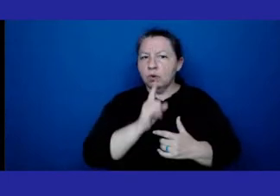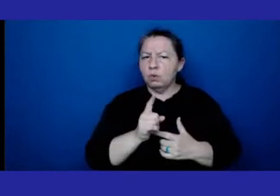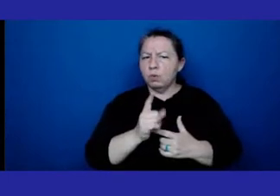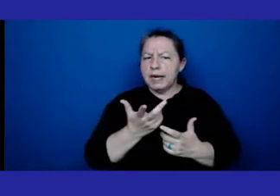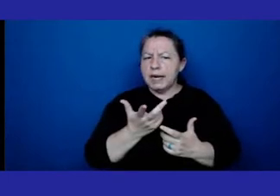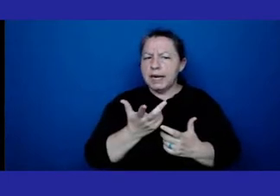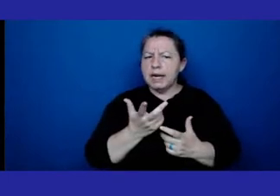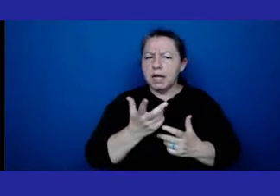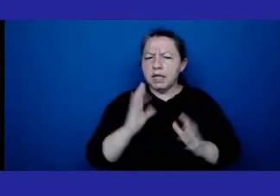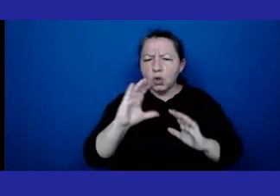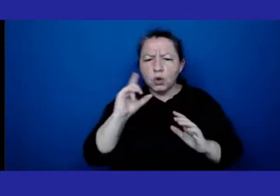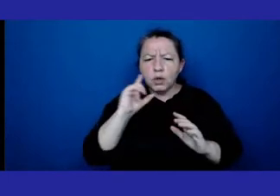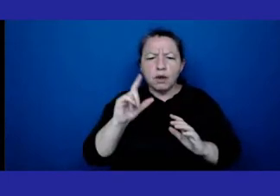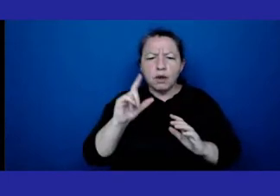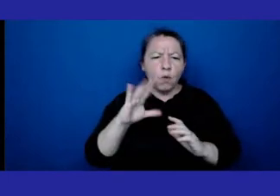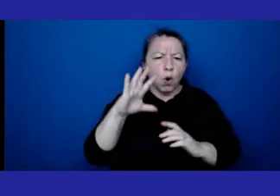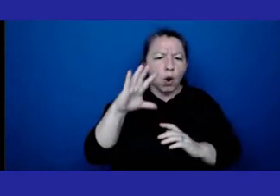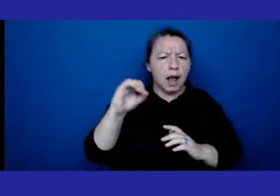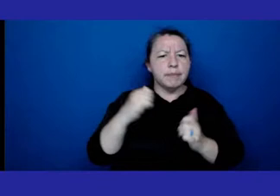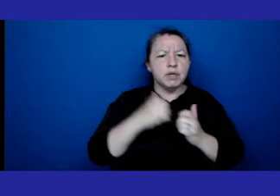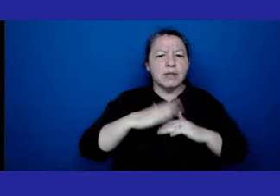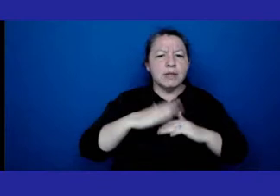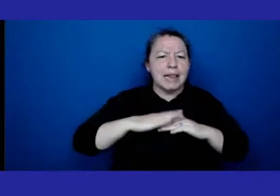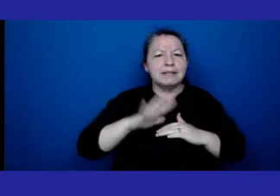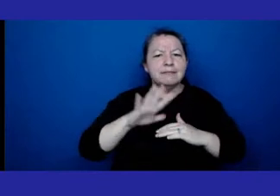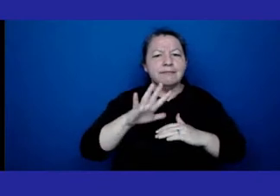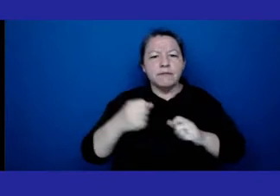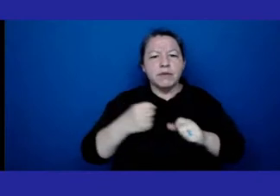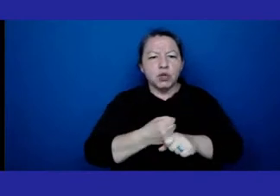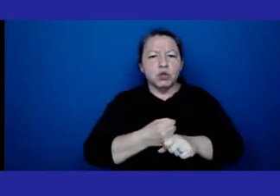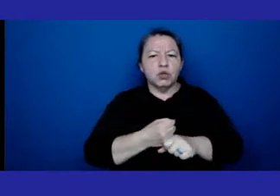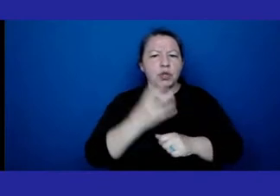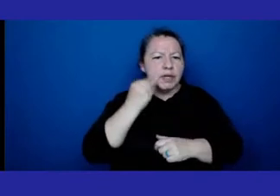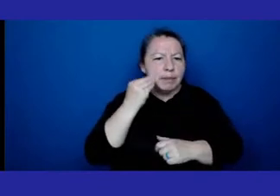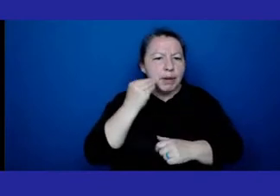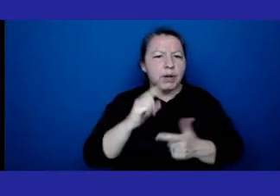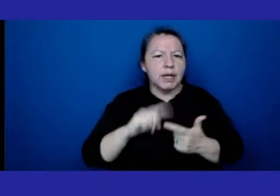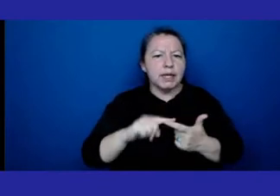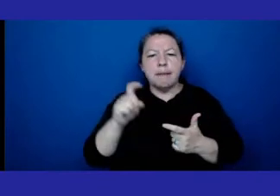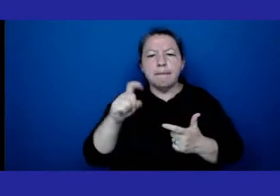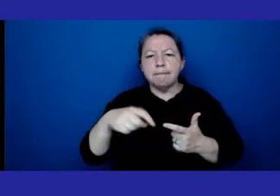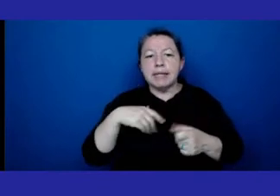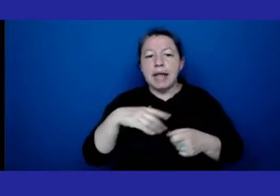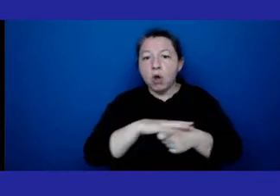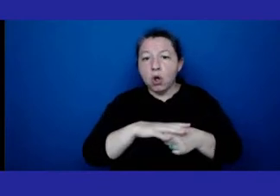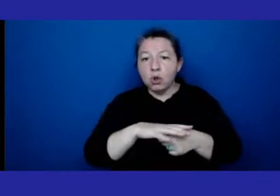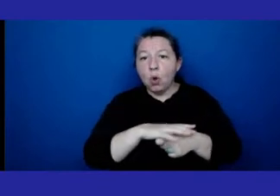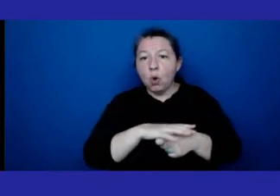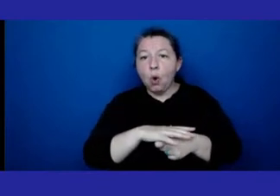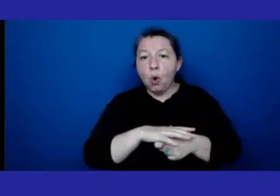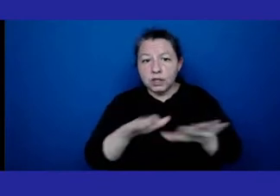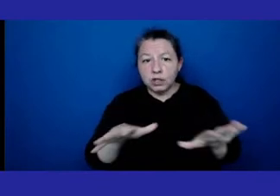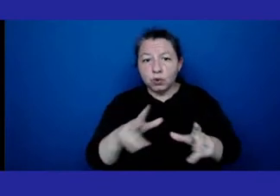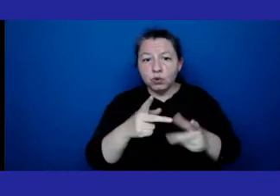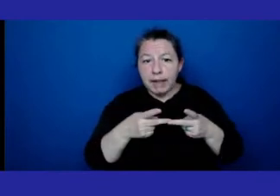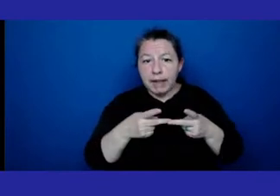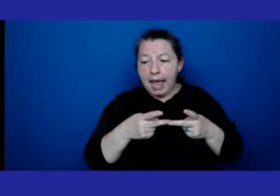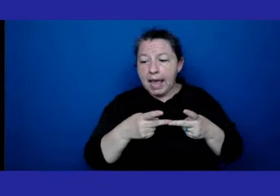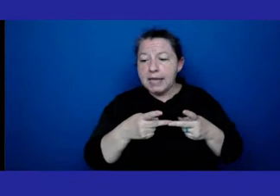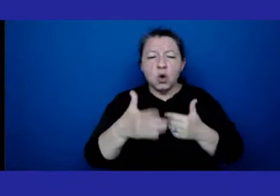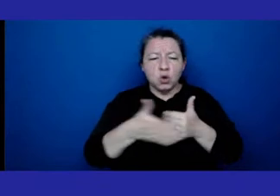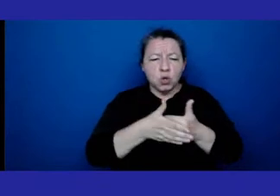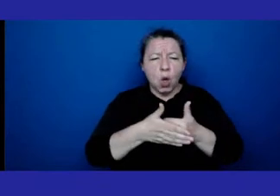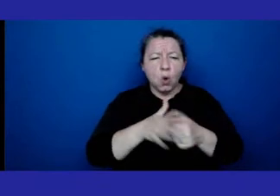for vendors with at least 5 years of experiencing having a local distribution plant close enough to